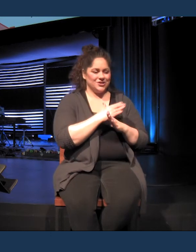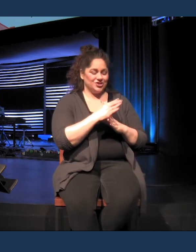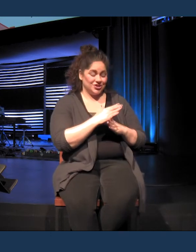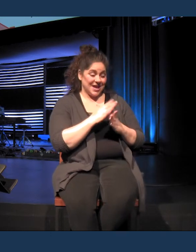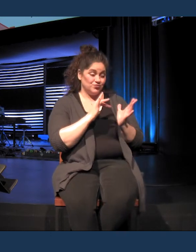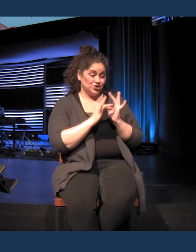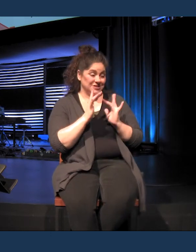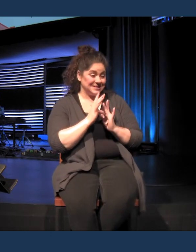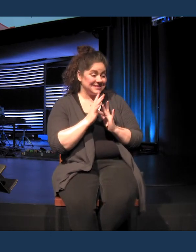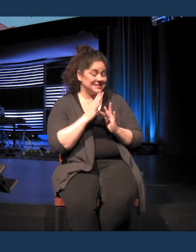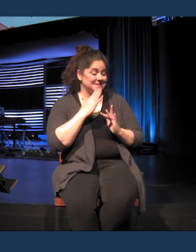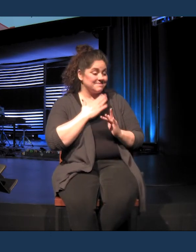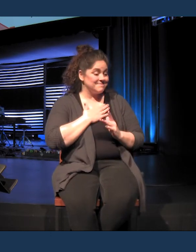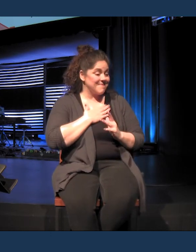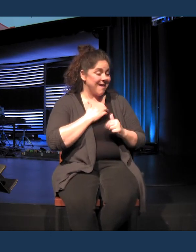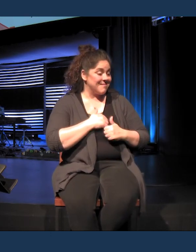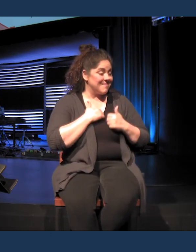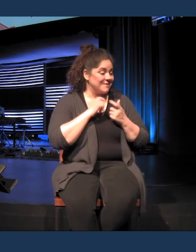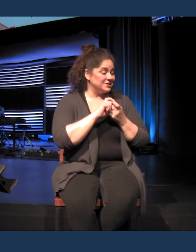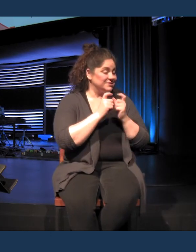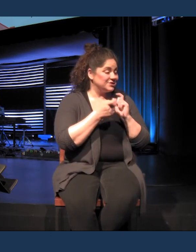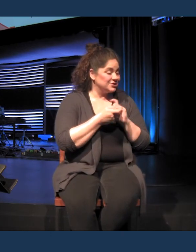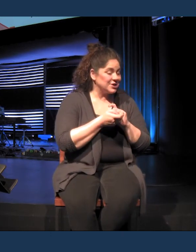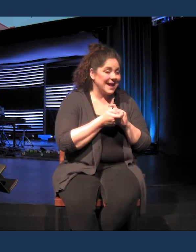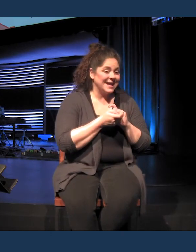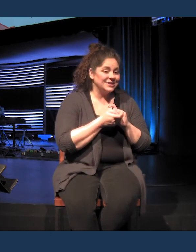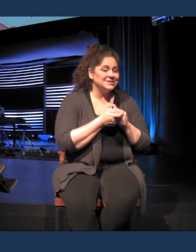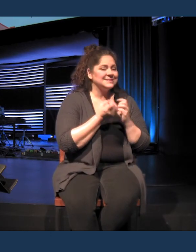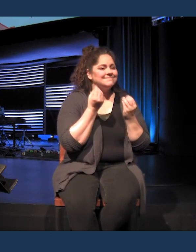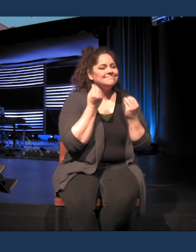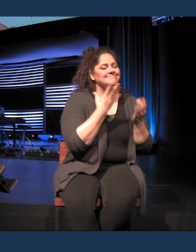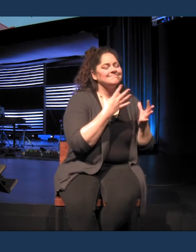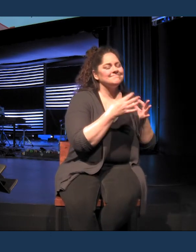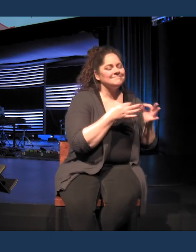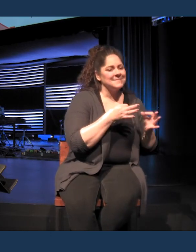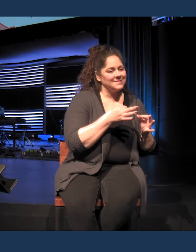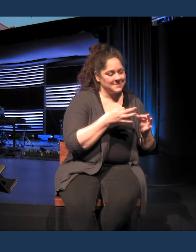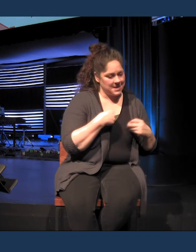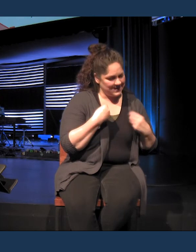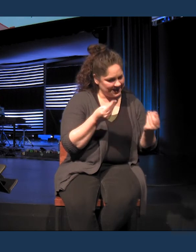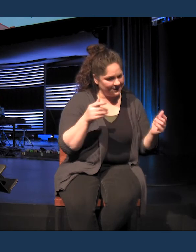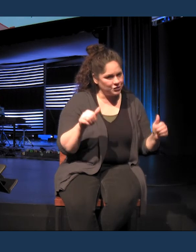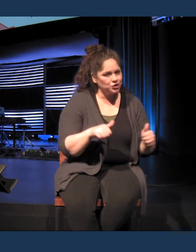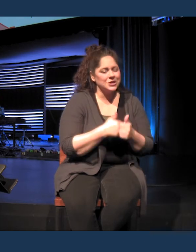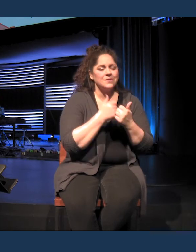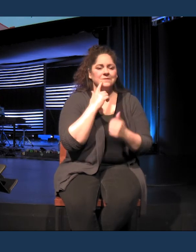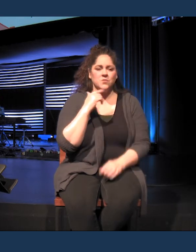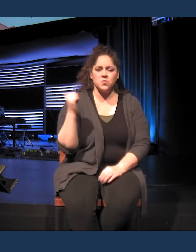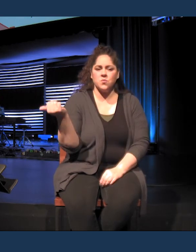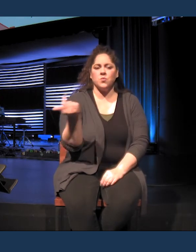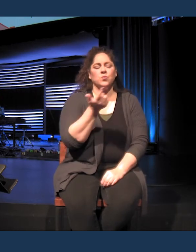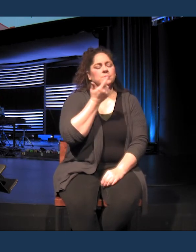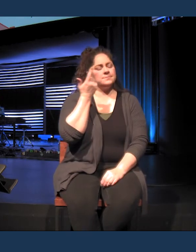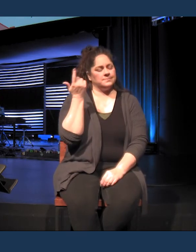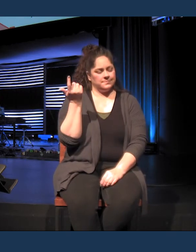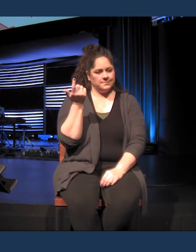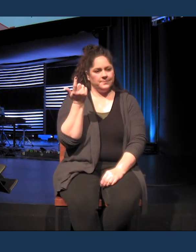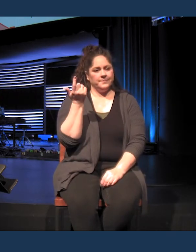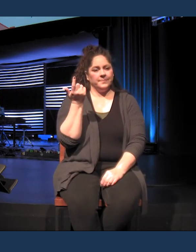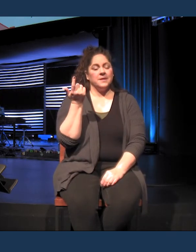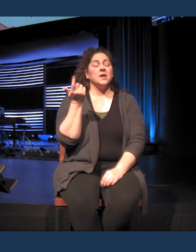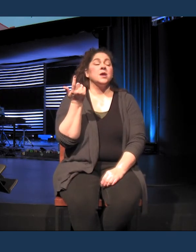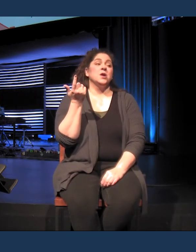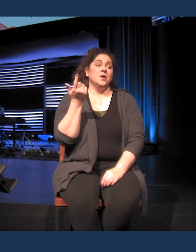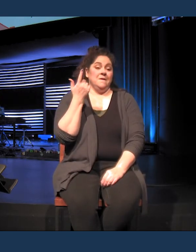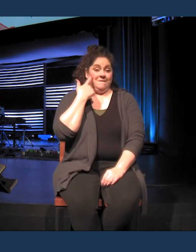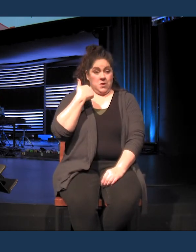life? I want to invite us into that challenge personally. Now, for us